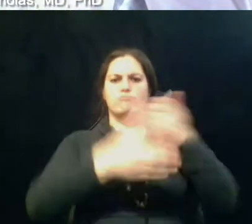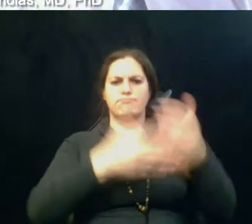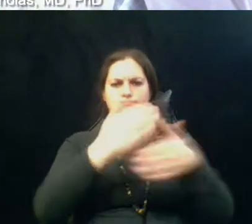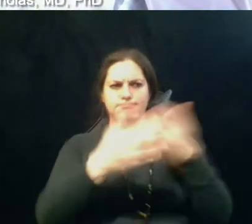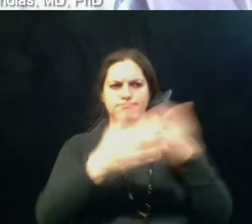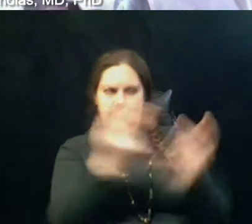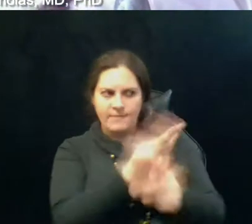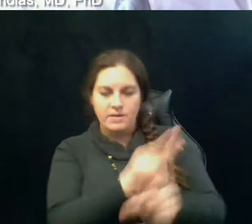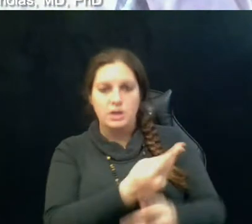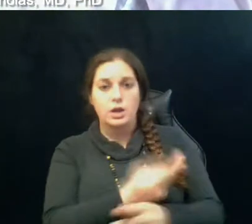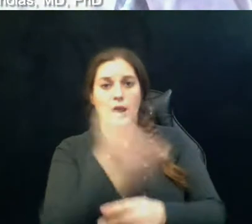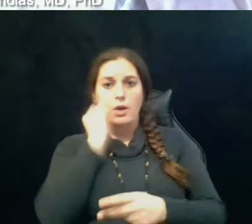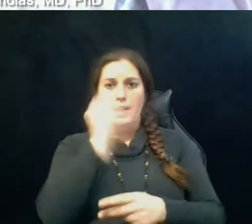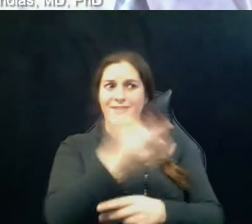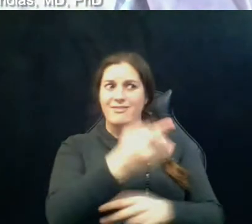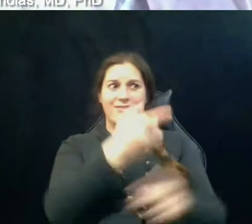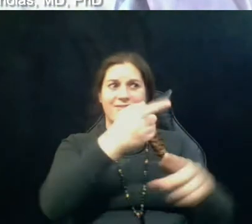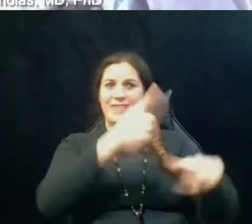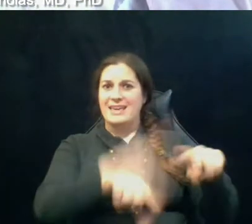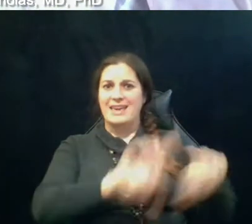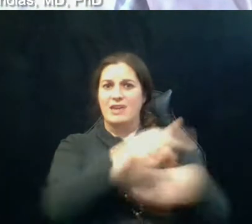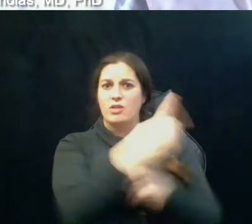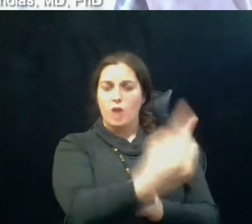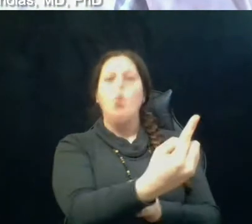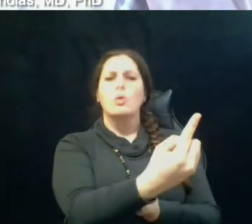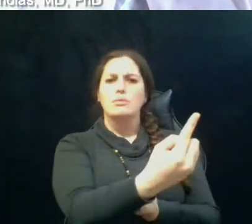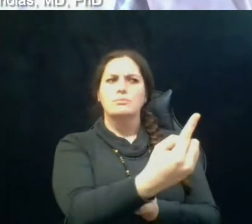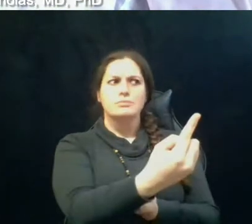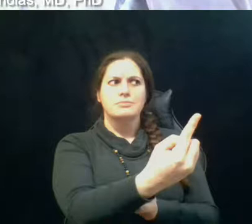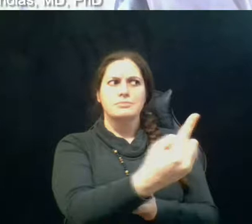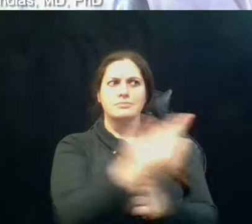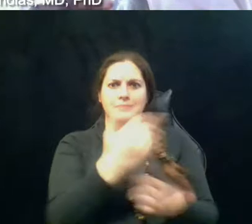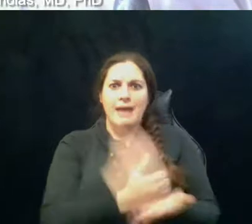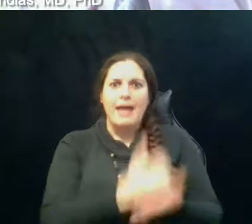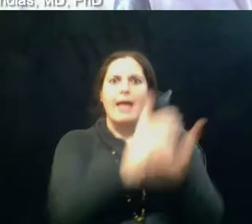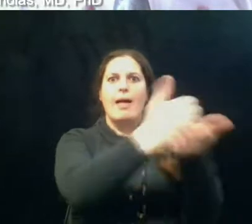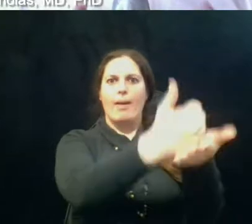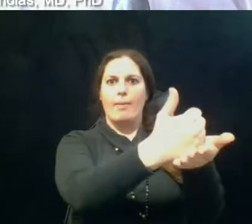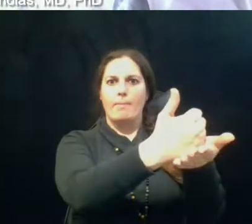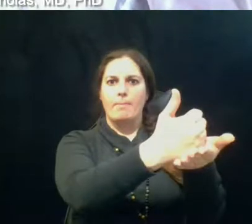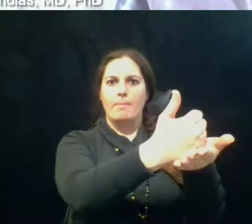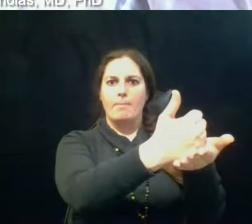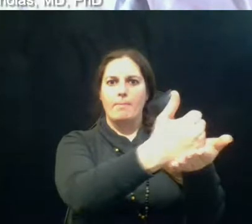help them. Call for them, help them get online.